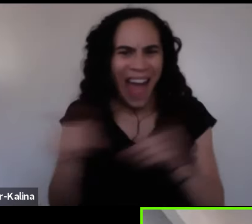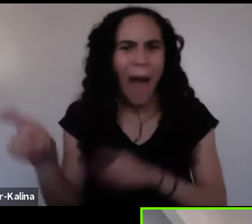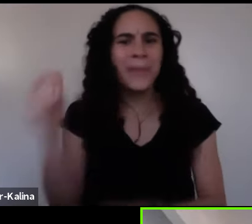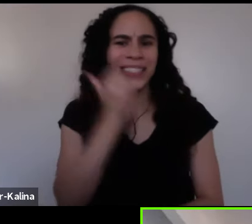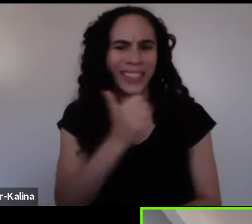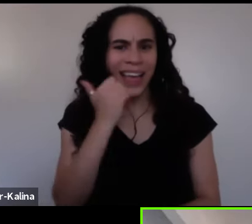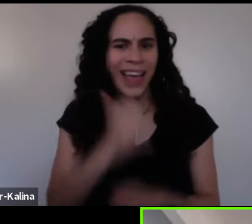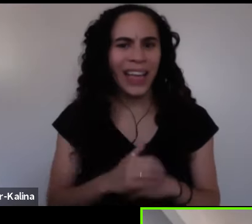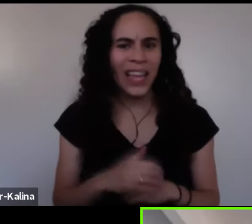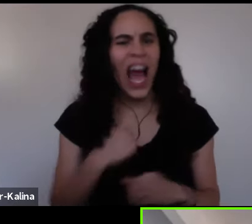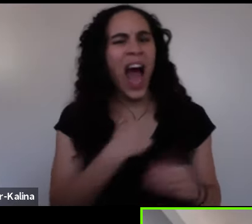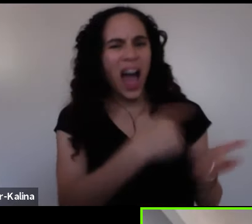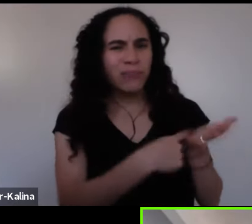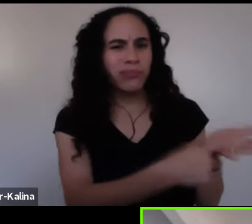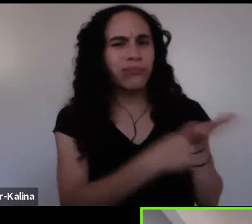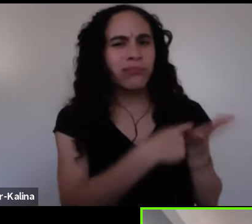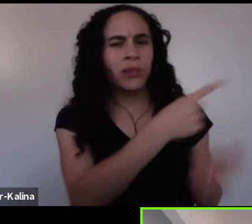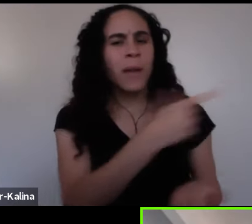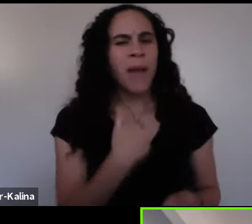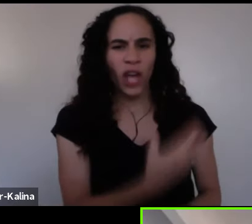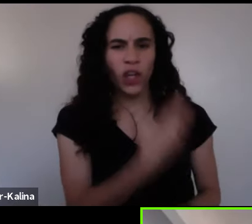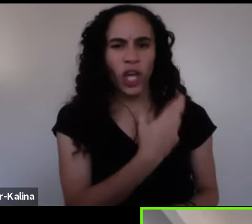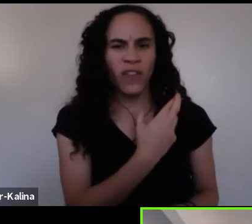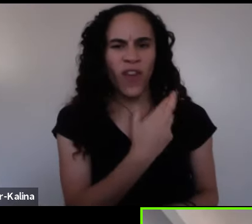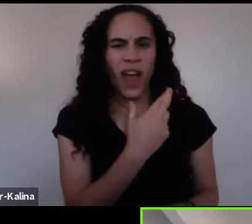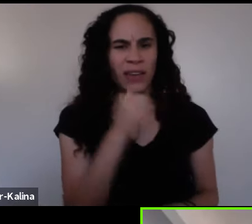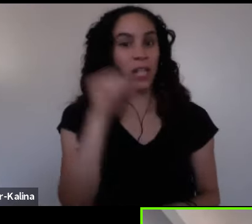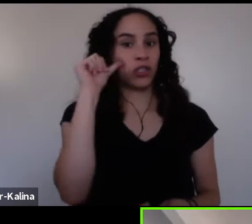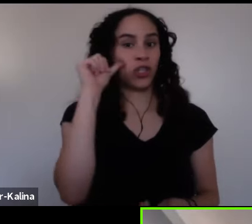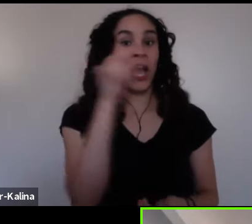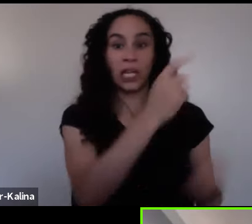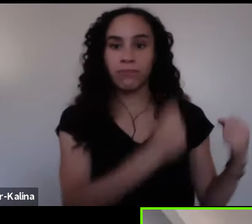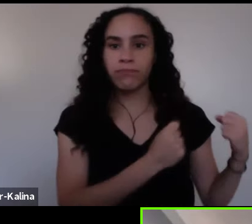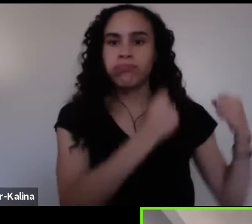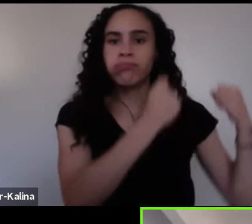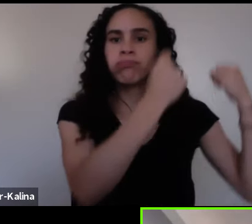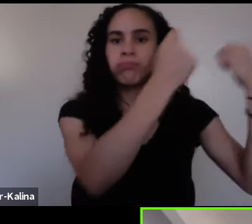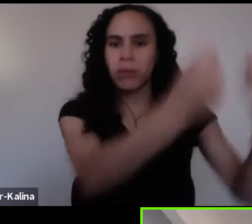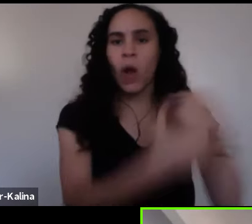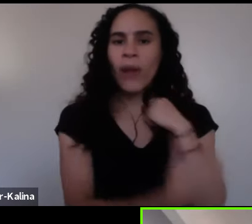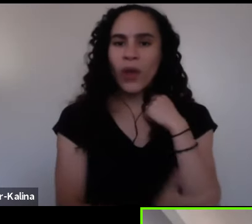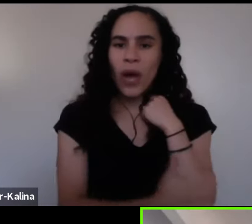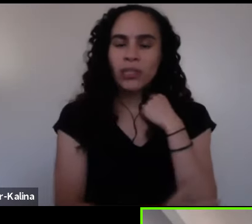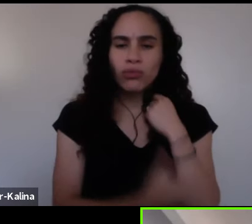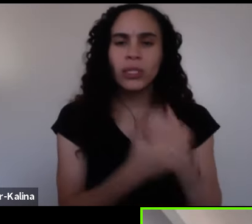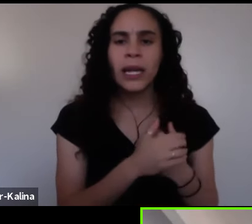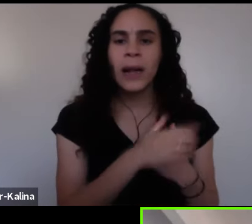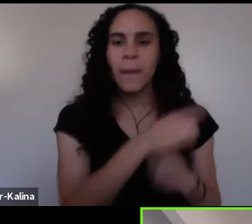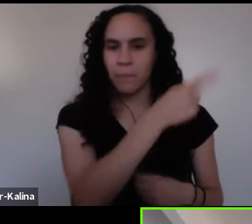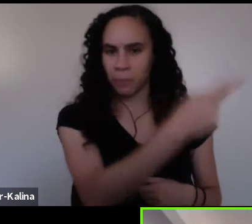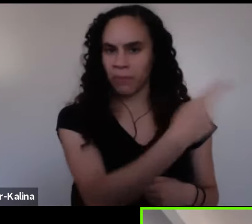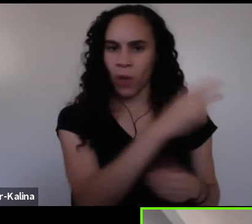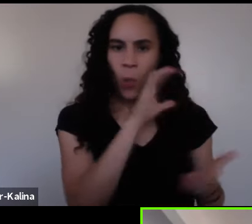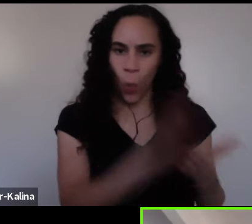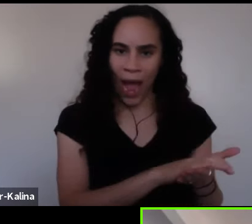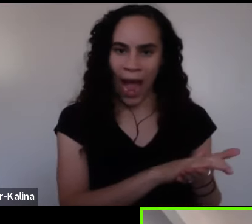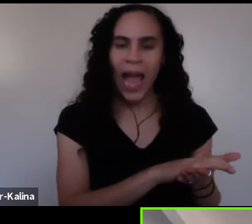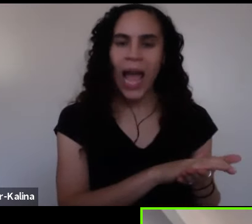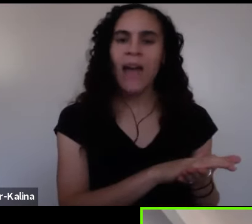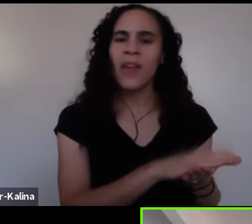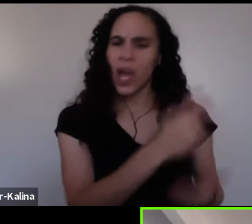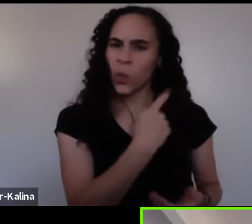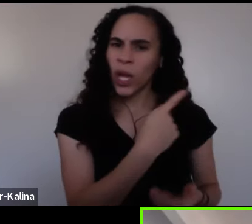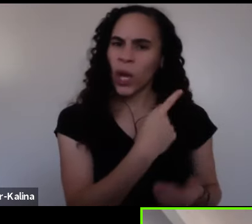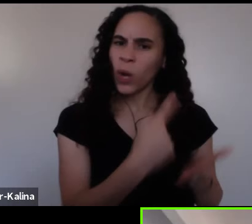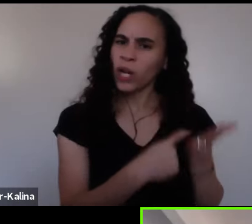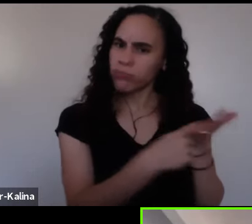yesterday, and he was driving cross country, you know, he and his wife, and we were talking about some serious stuff.